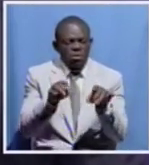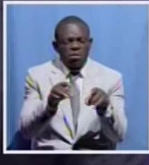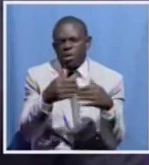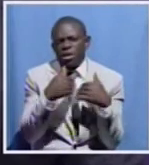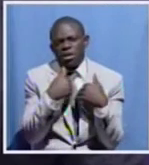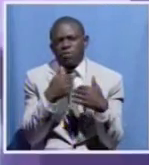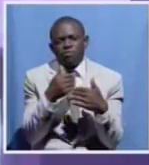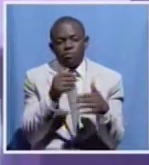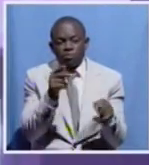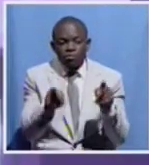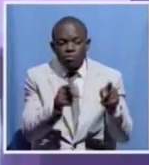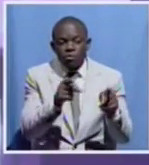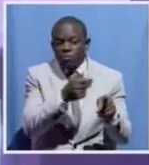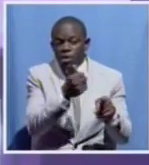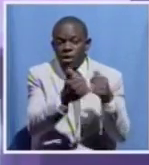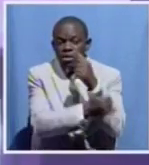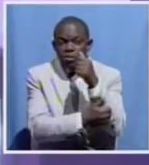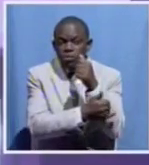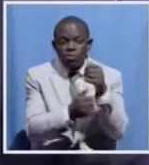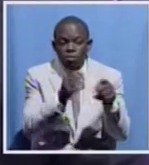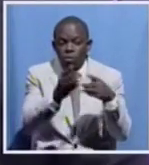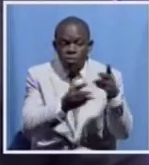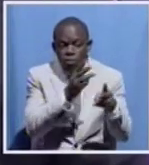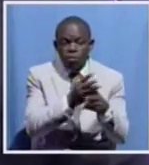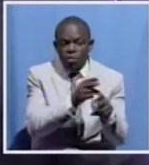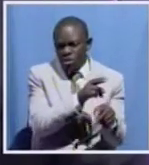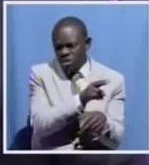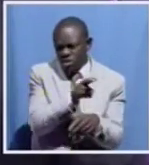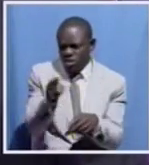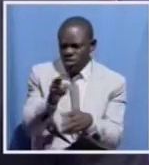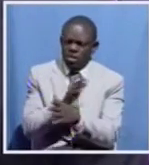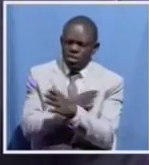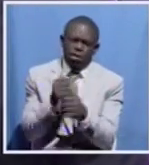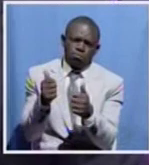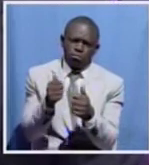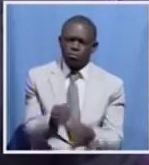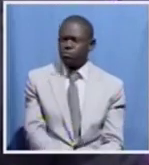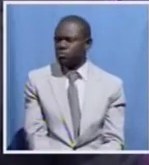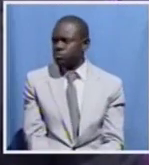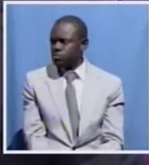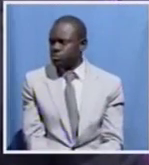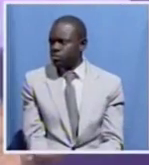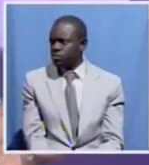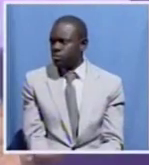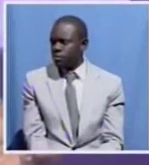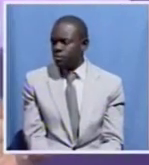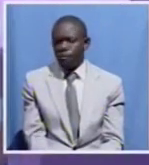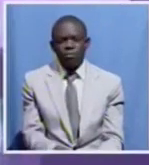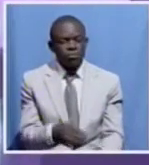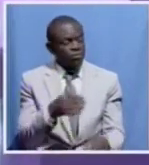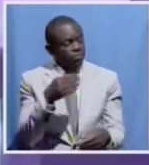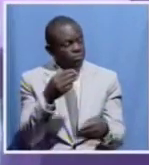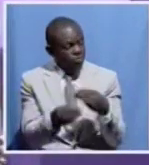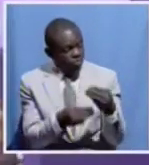this, that we probably do not say much about how good this country is. Well, the sentiments on the other side, you would say the image is okay,